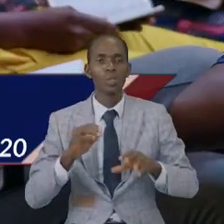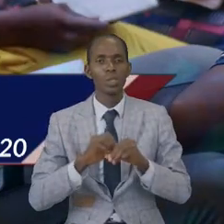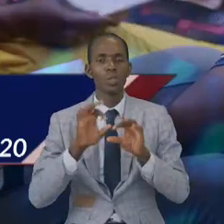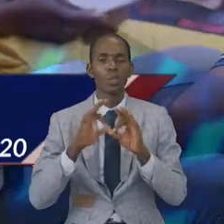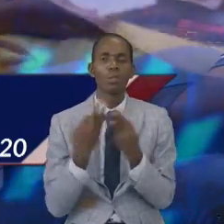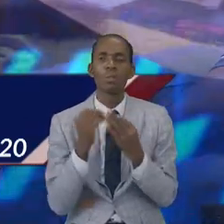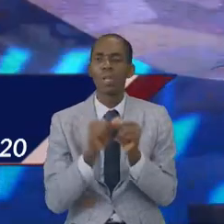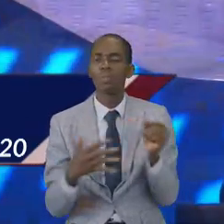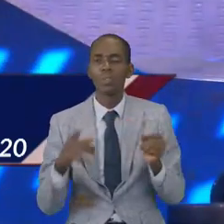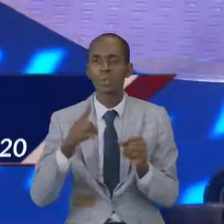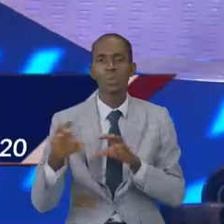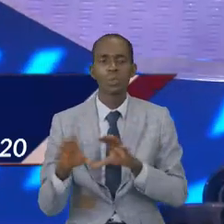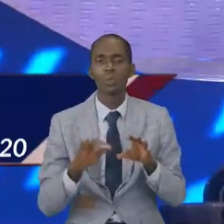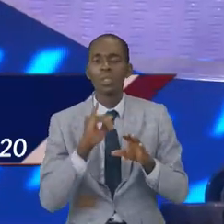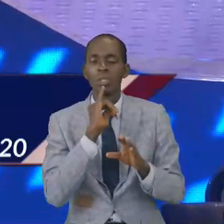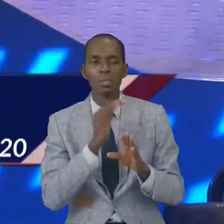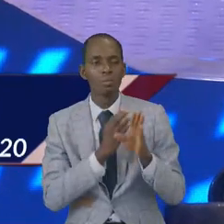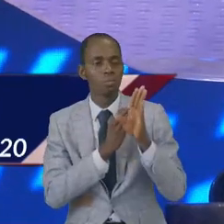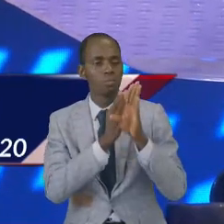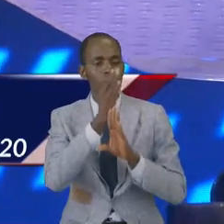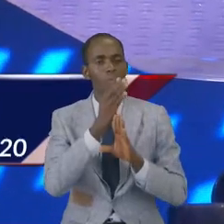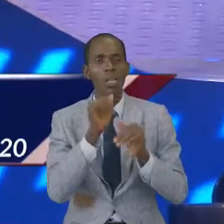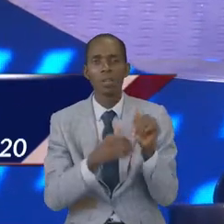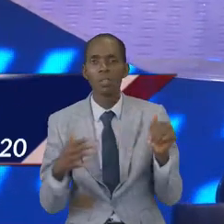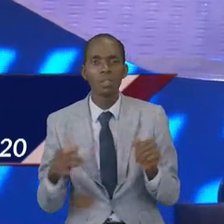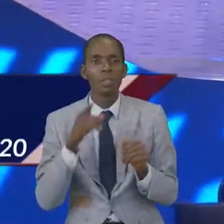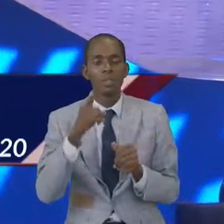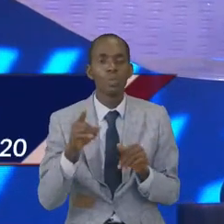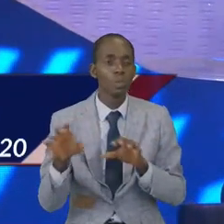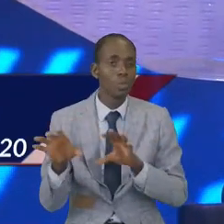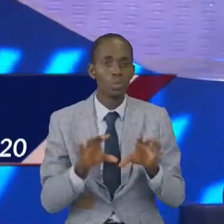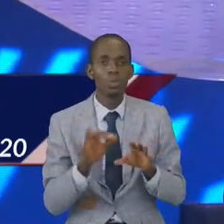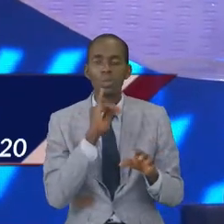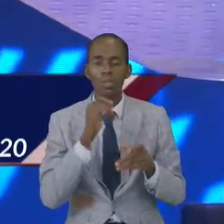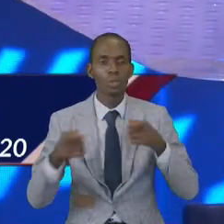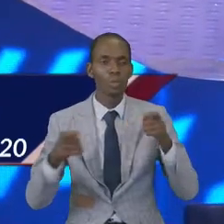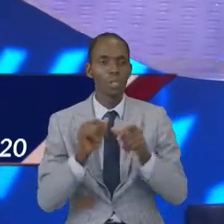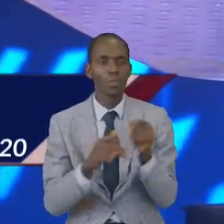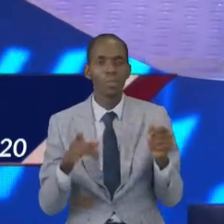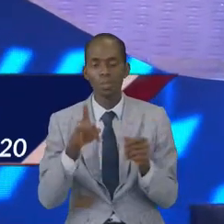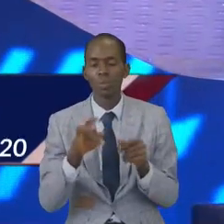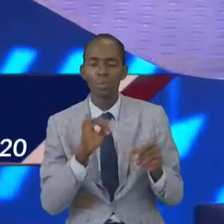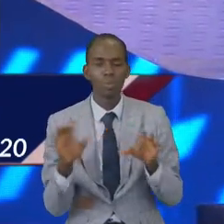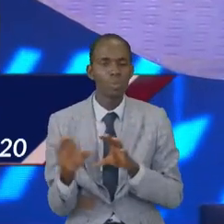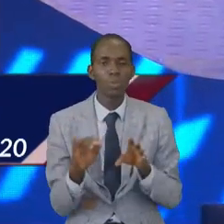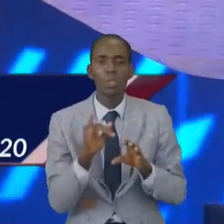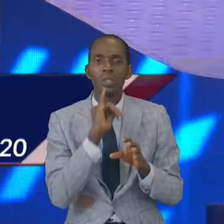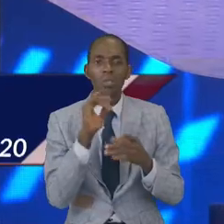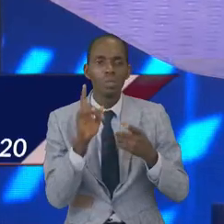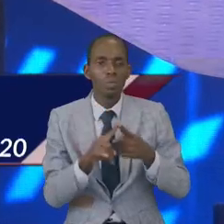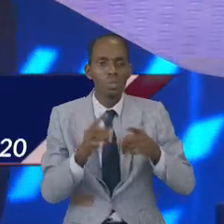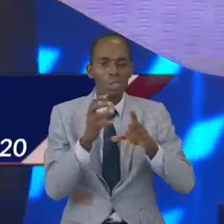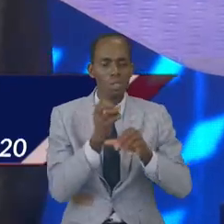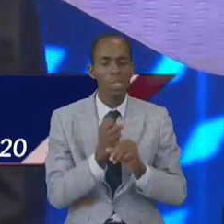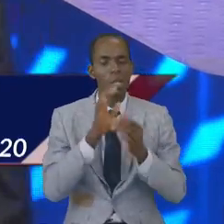do is directed. Everything you do is controlled. Everything you do is targeted to having